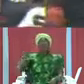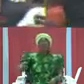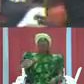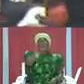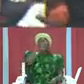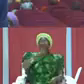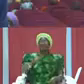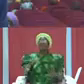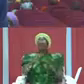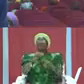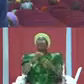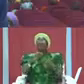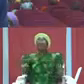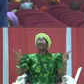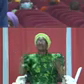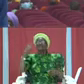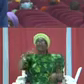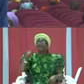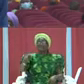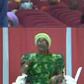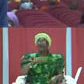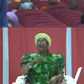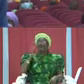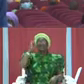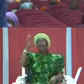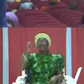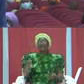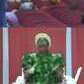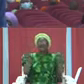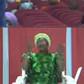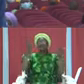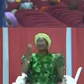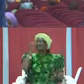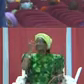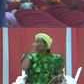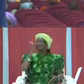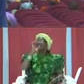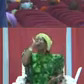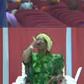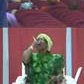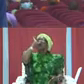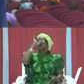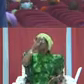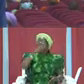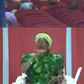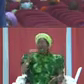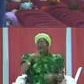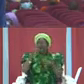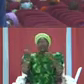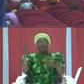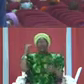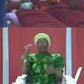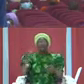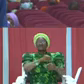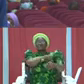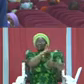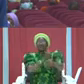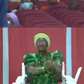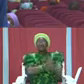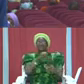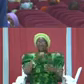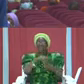for thee." And he arose and did eat and drink, and went in the strength of that